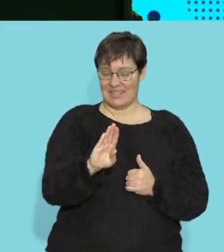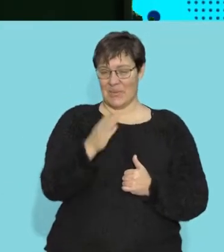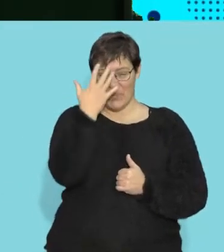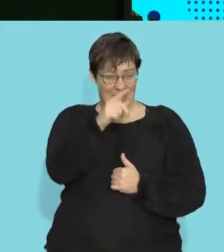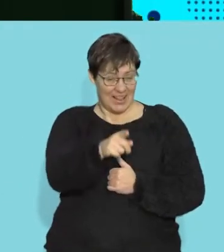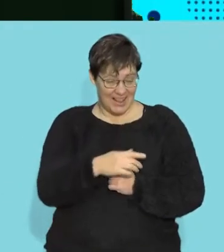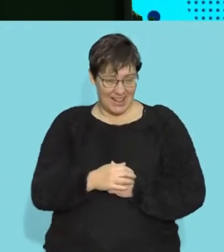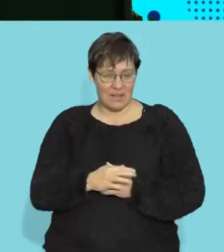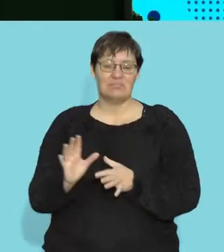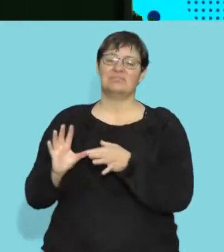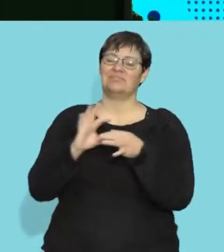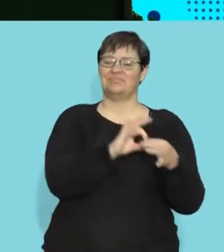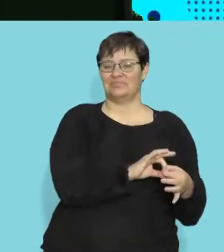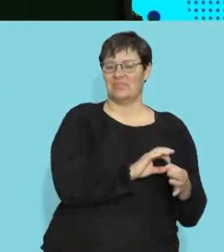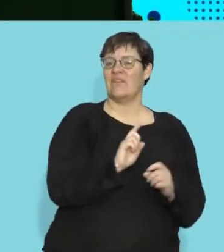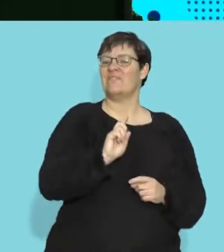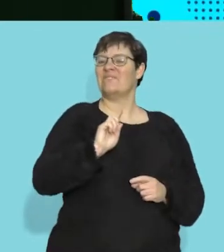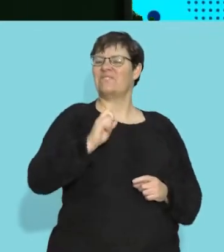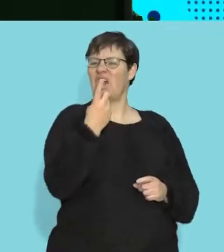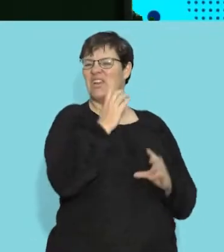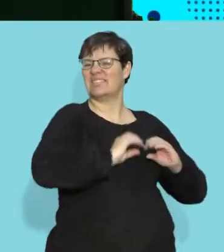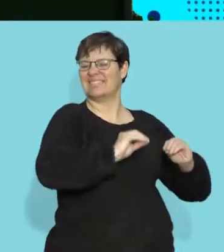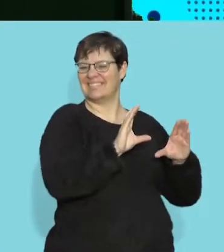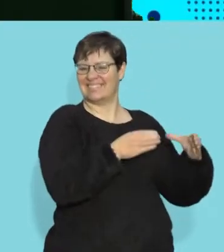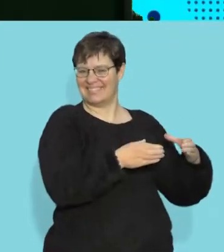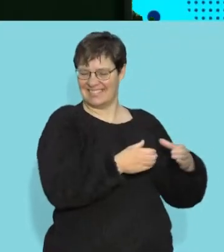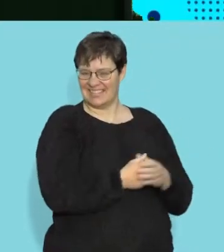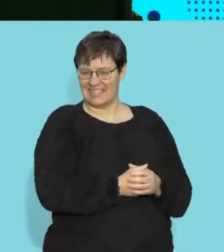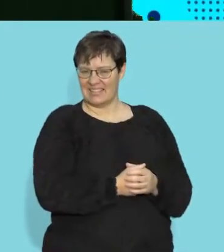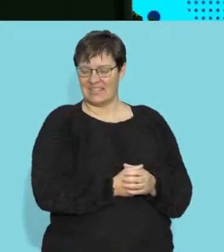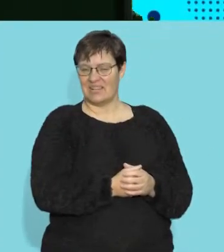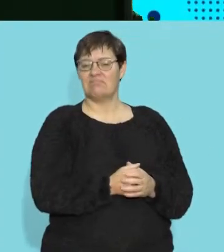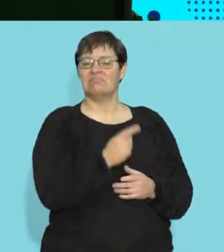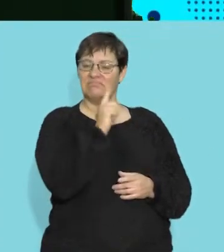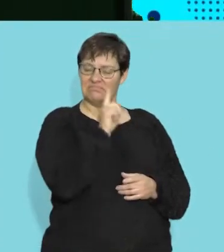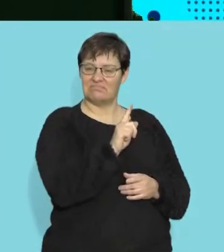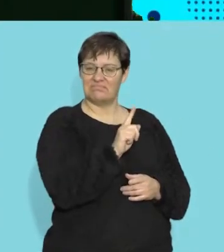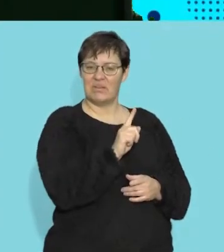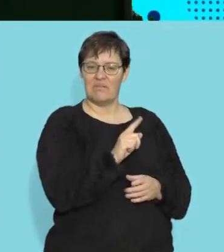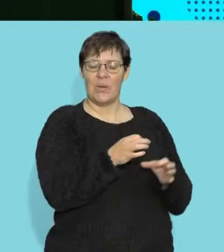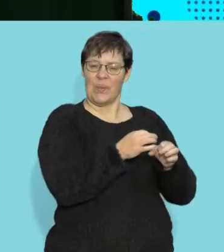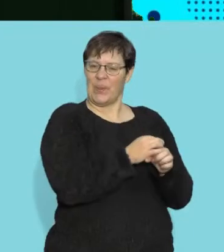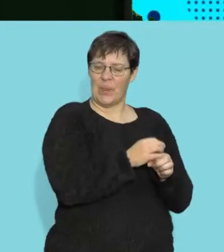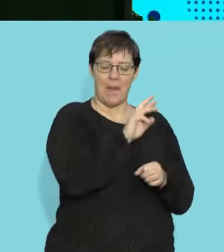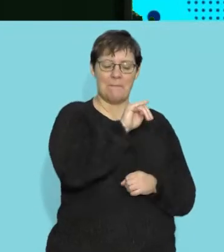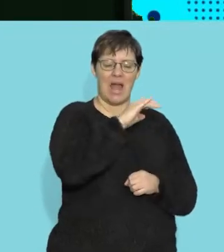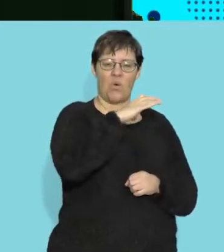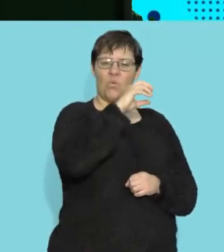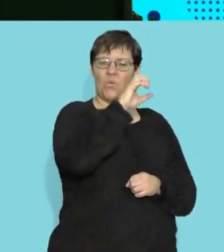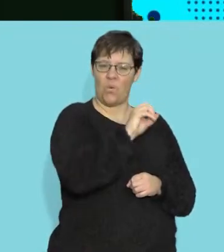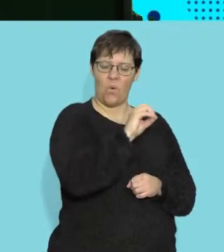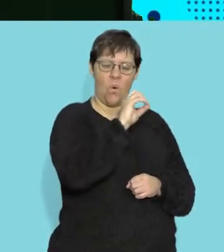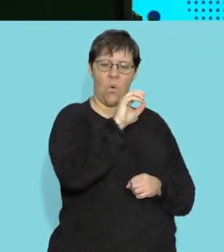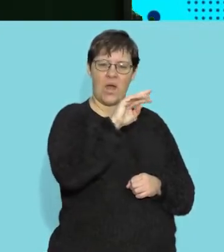the first, right, part of the syllabus when we looked at this whole concept of what a microorganism is. Now, TB